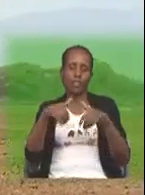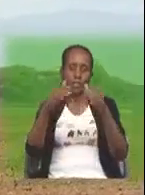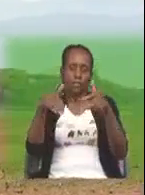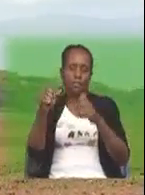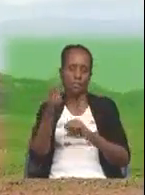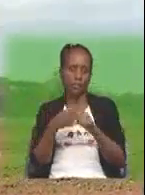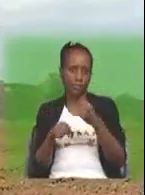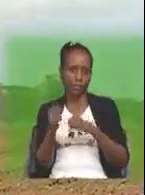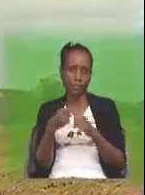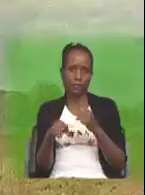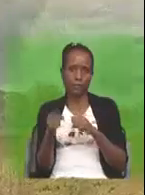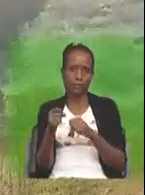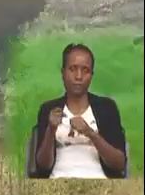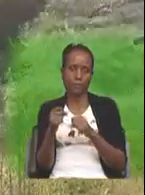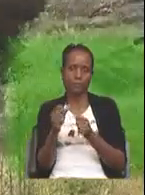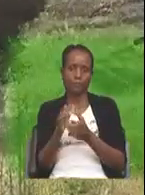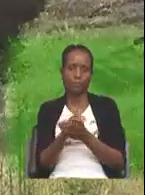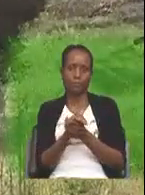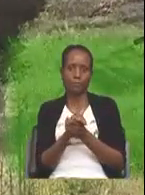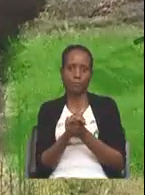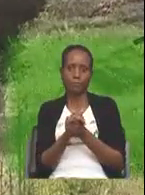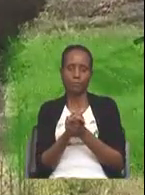activities.